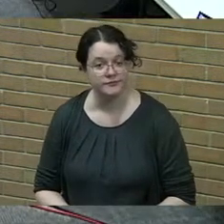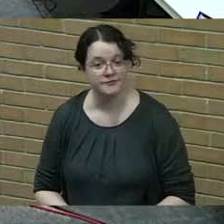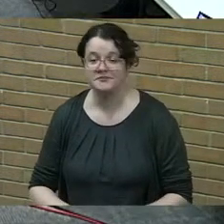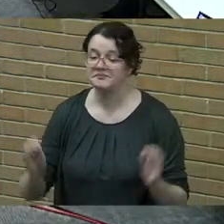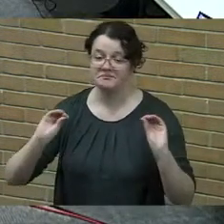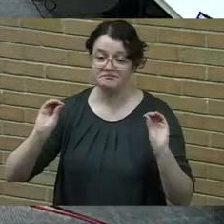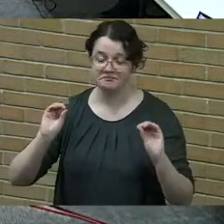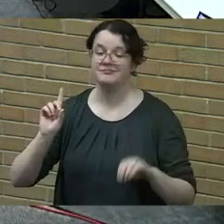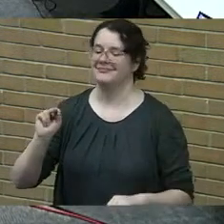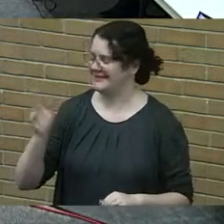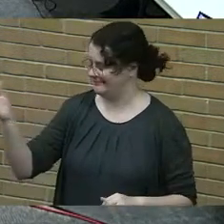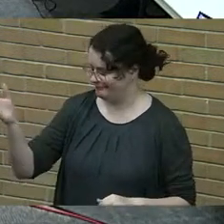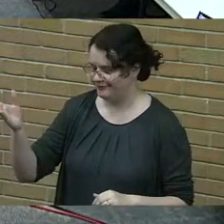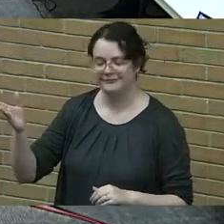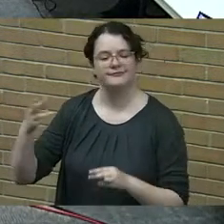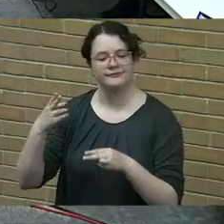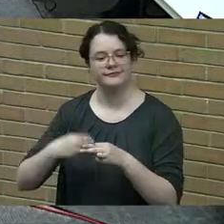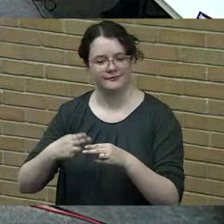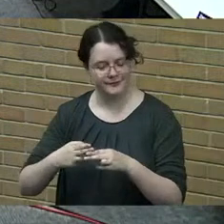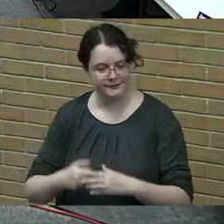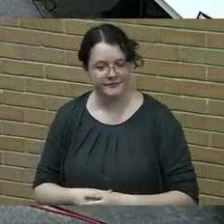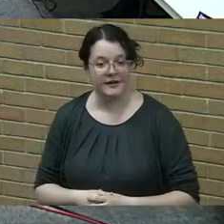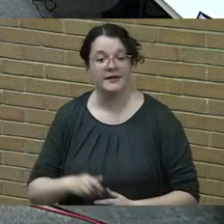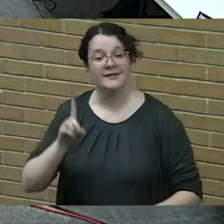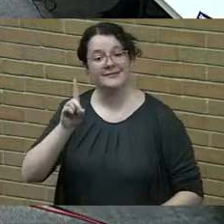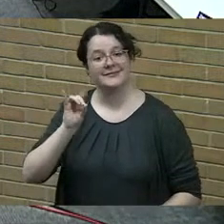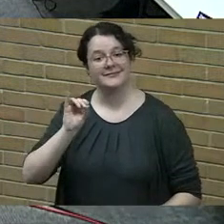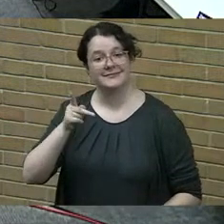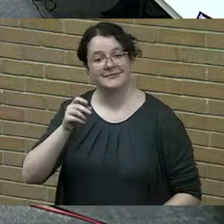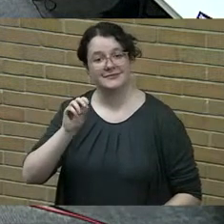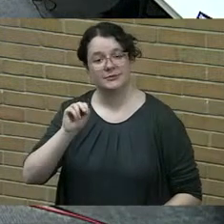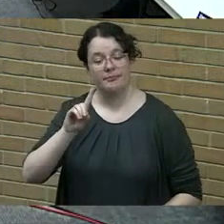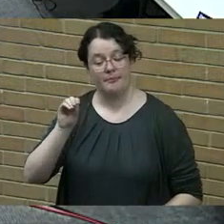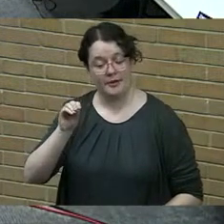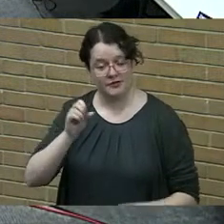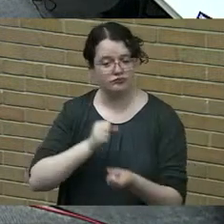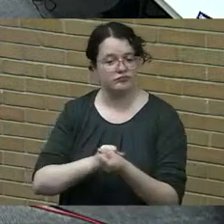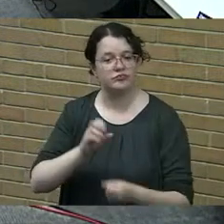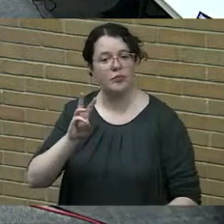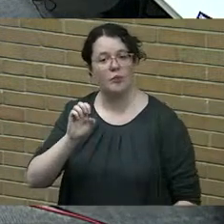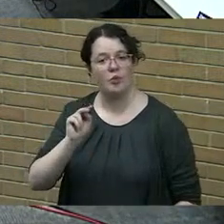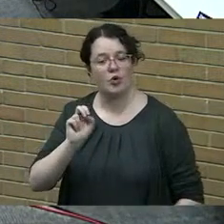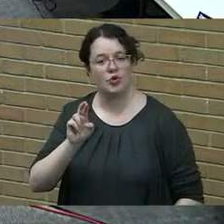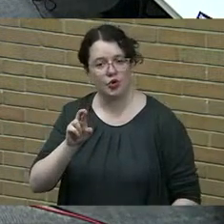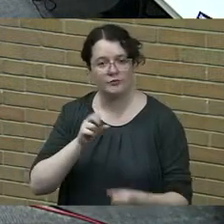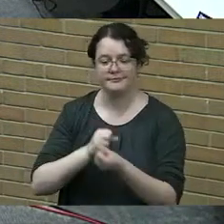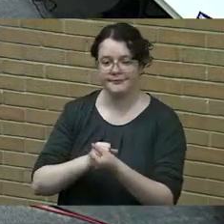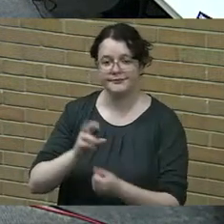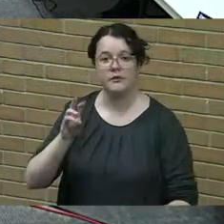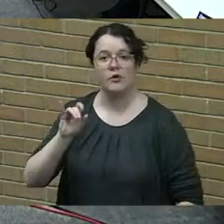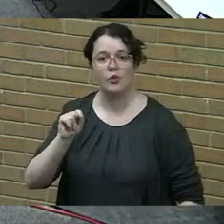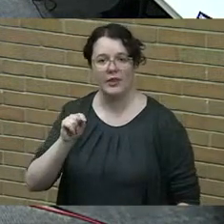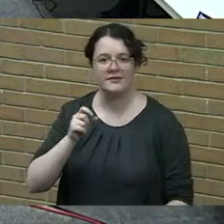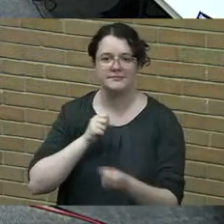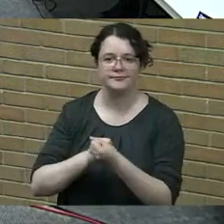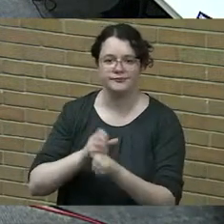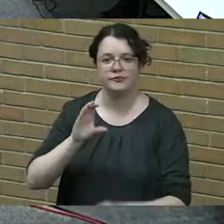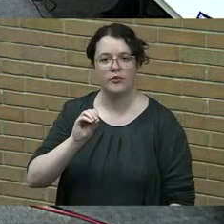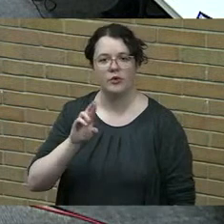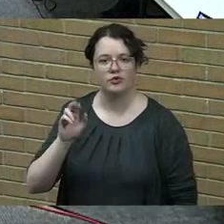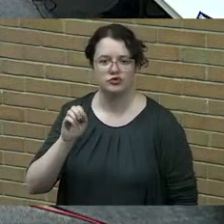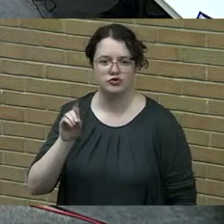Hearing none, Dan, please call the roll. Councilmember DeFazio? Aye. Councilmember Werner? Aye. Councilmember Wilt? Aye. Councilmember Corrado?